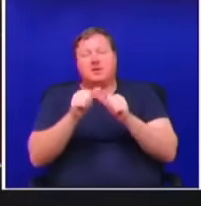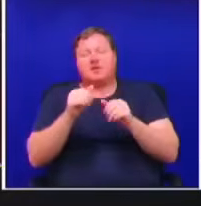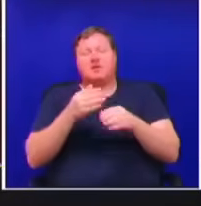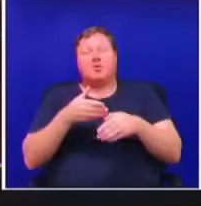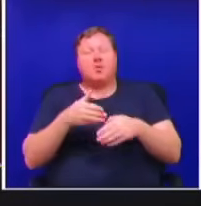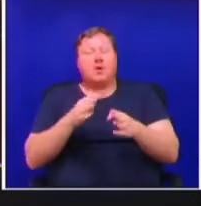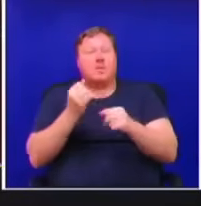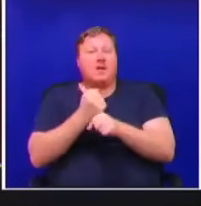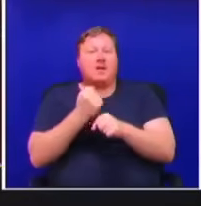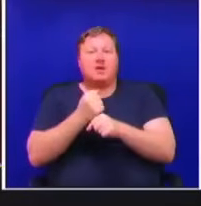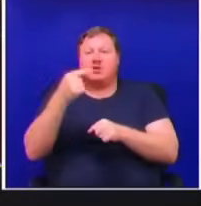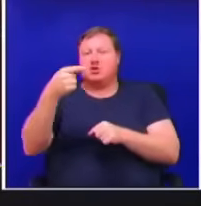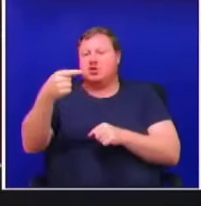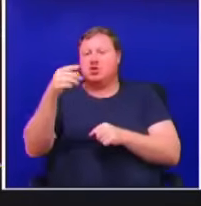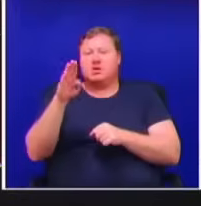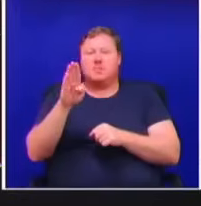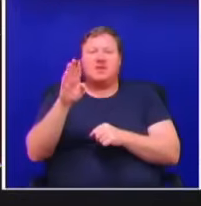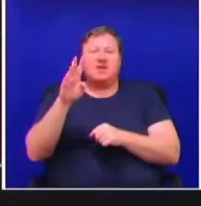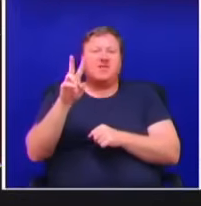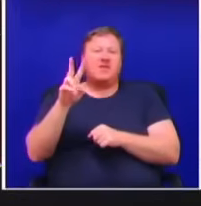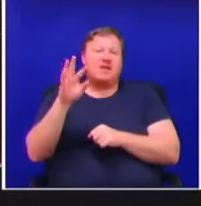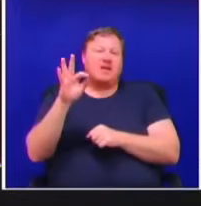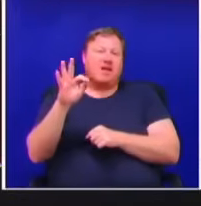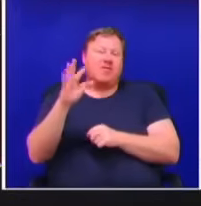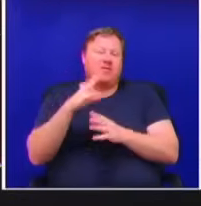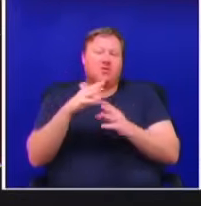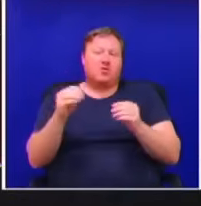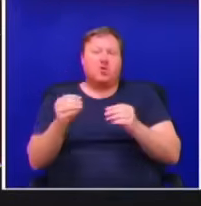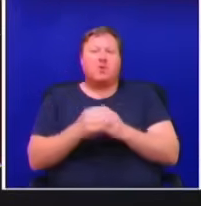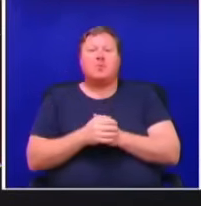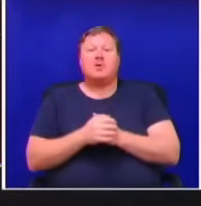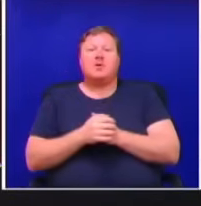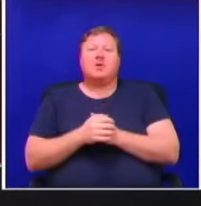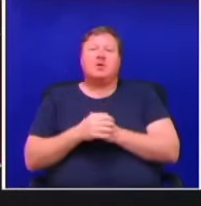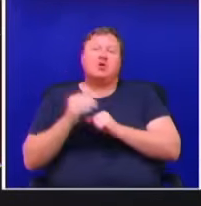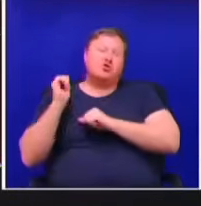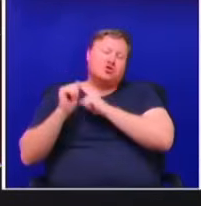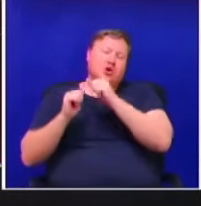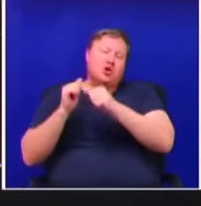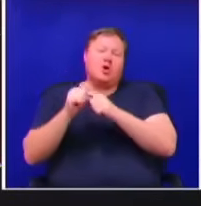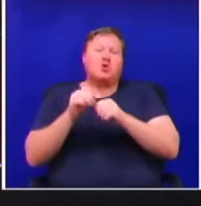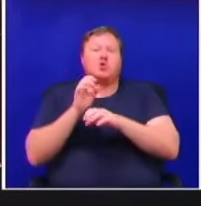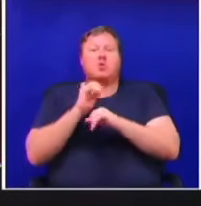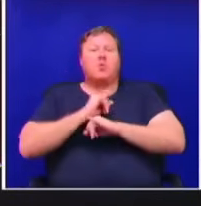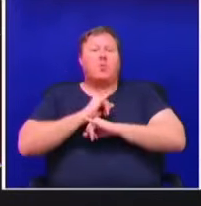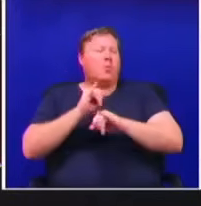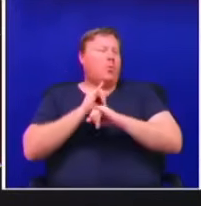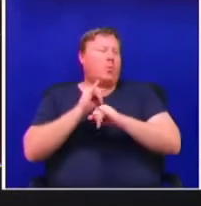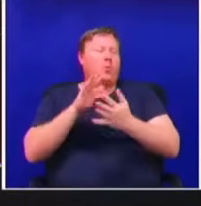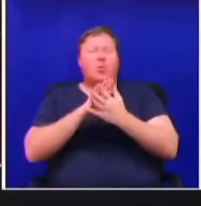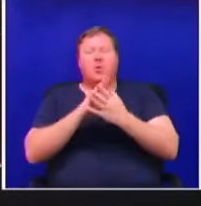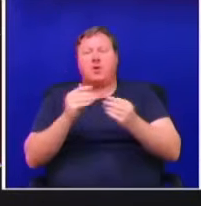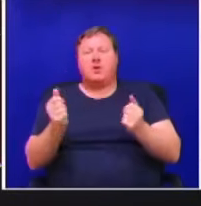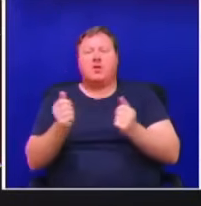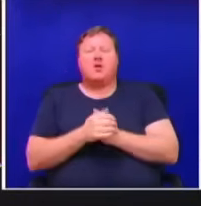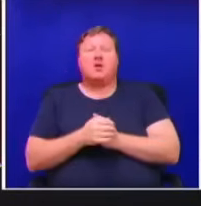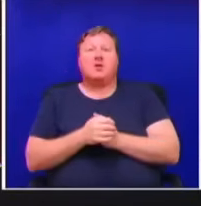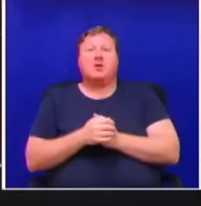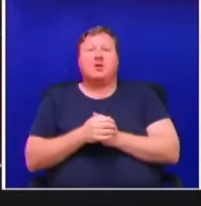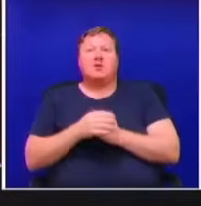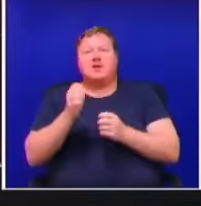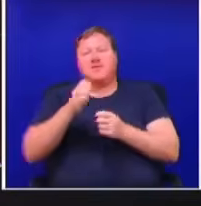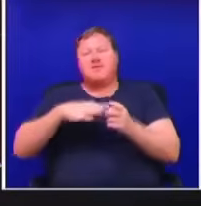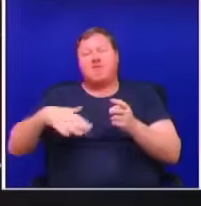femicide, dealing with intergenerational trauma and healing, promoting environmental